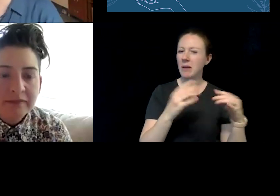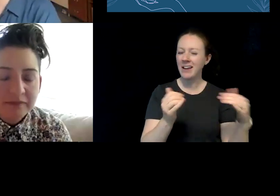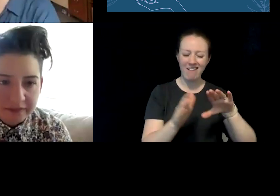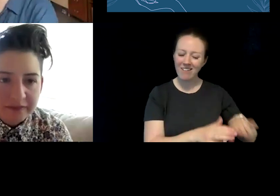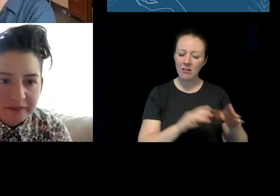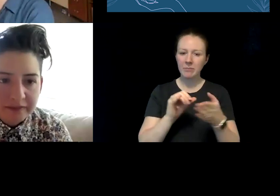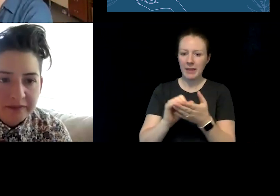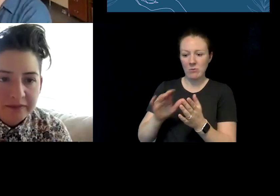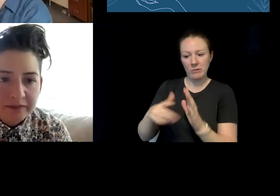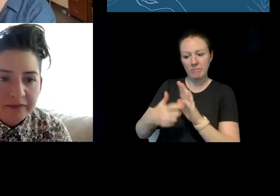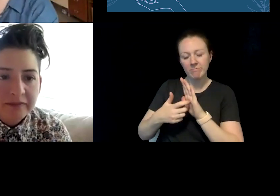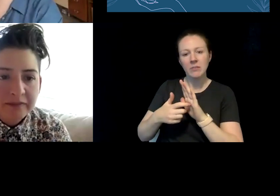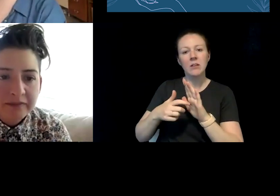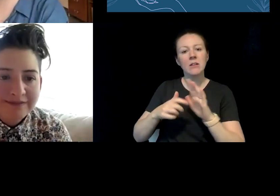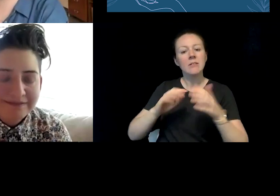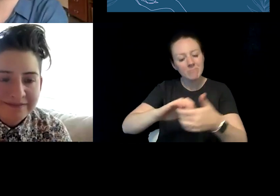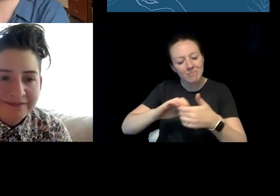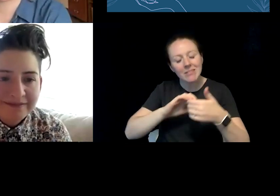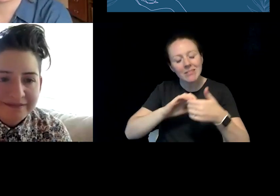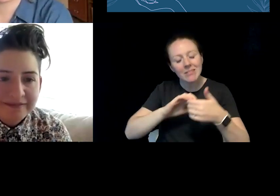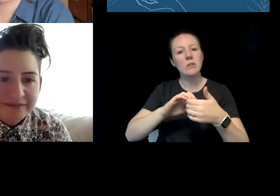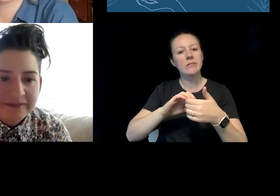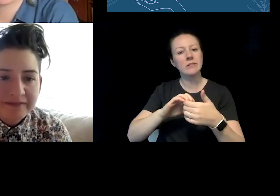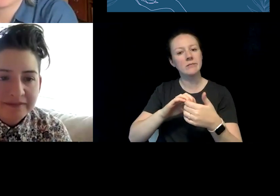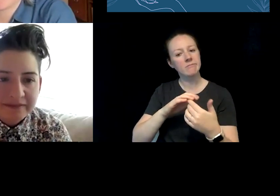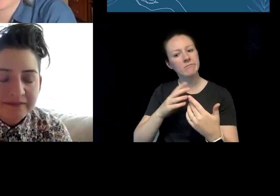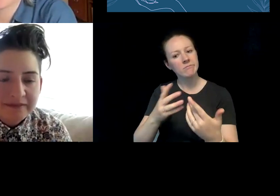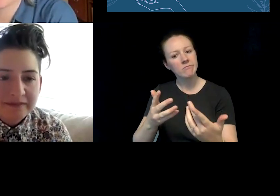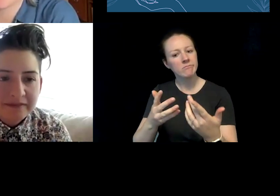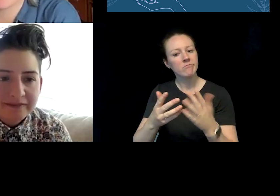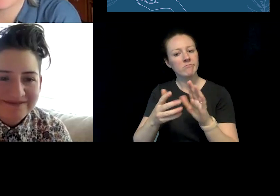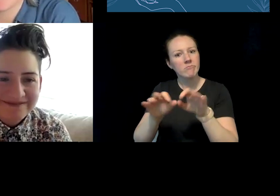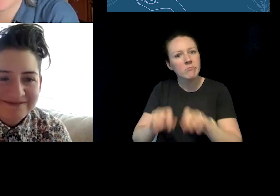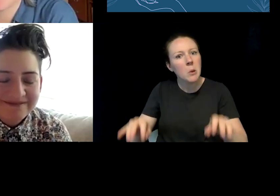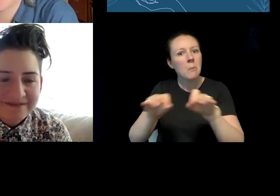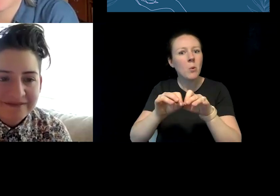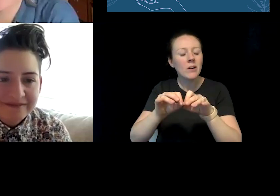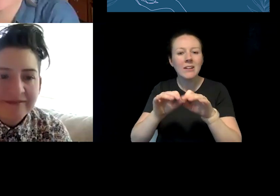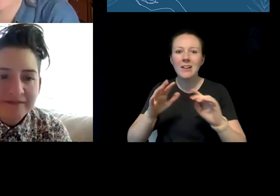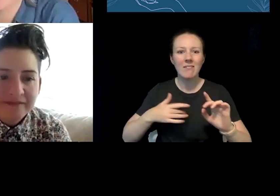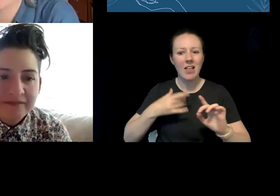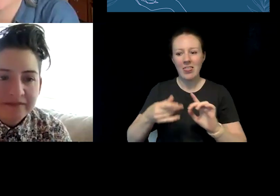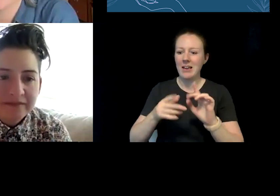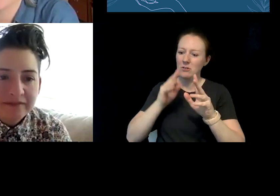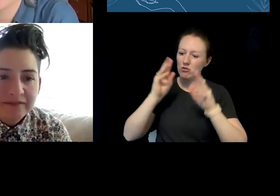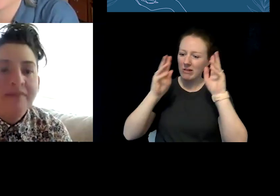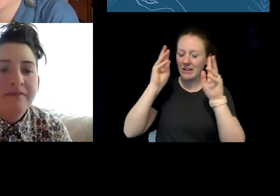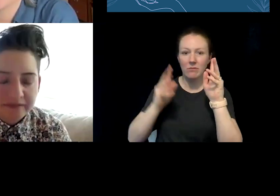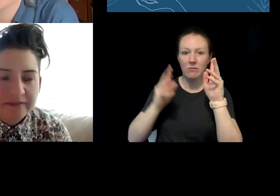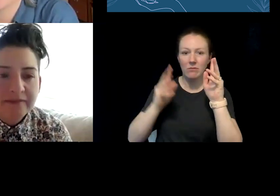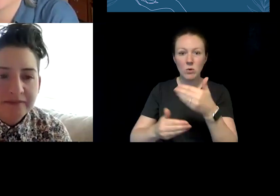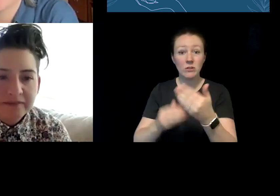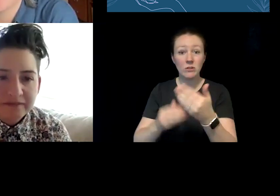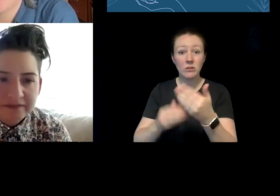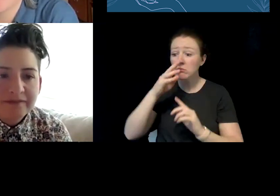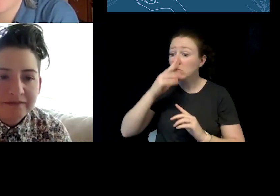formed. And without that, we're putting ourselves at a disadvantage. We're actually undermining the creative process by ignoring the